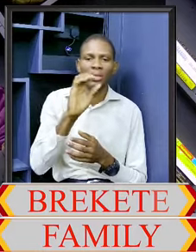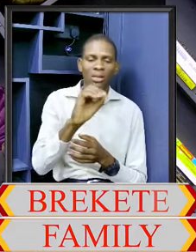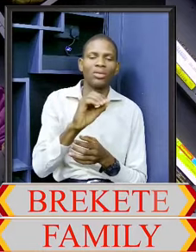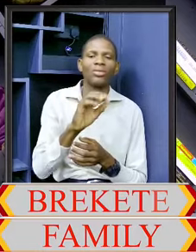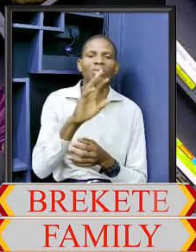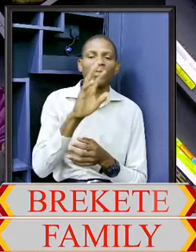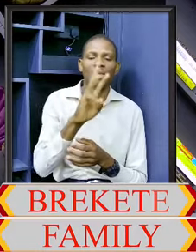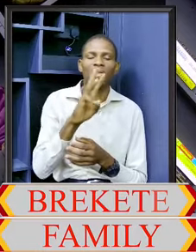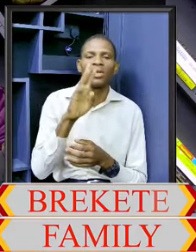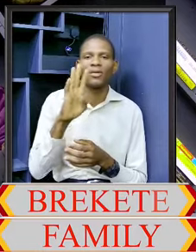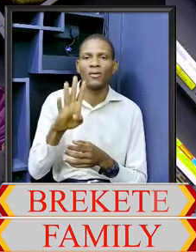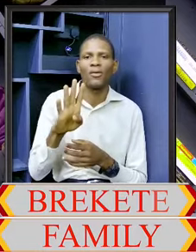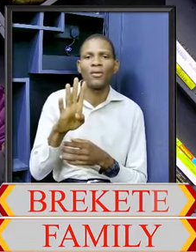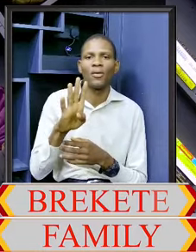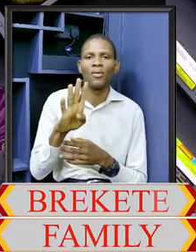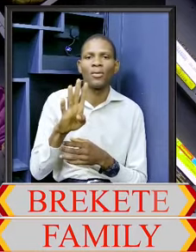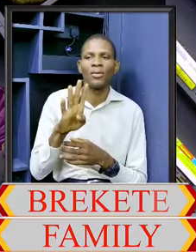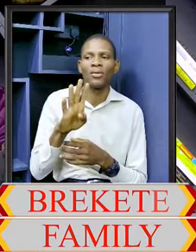64